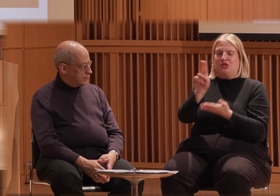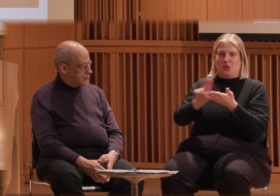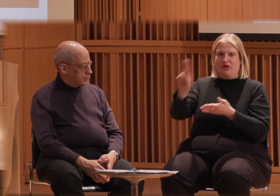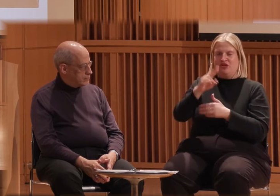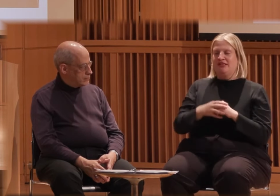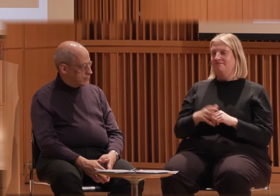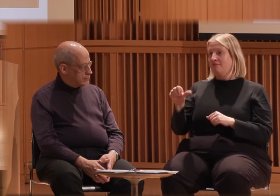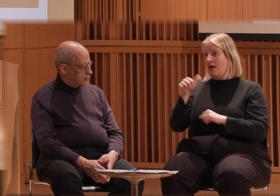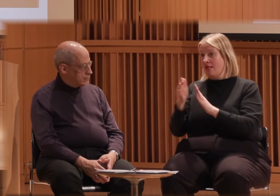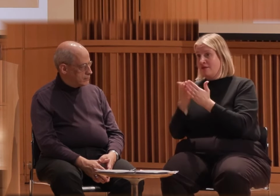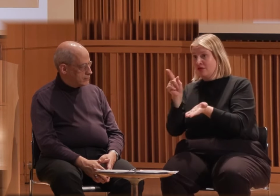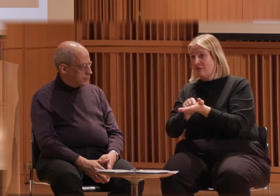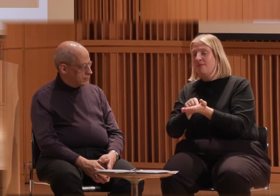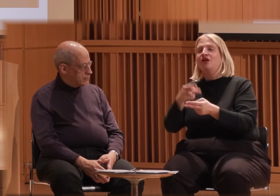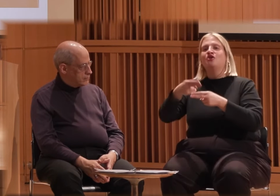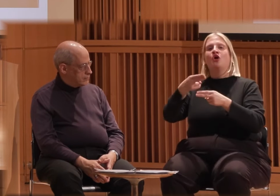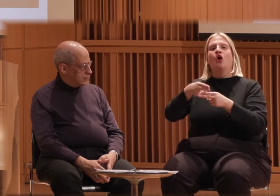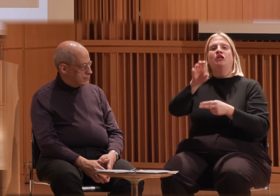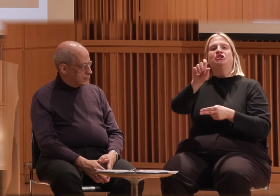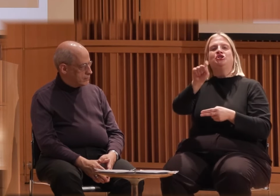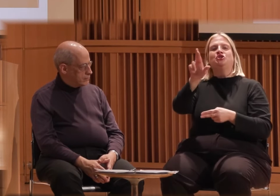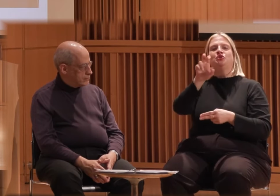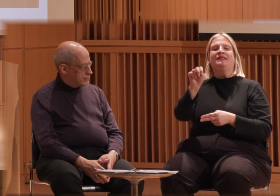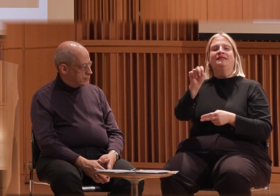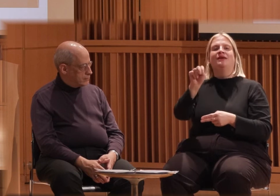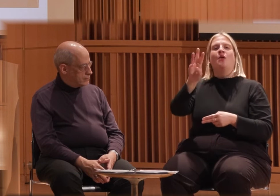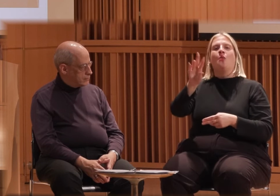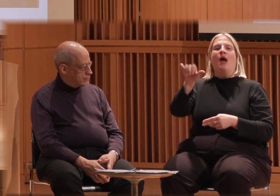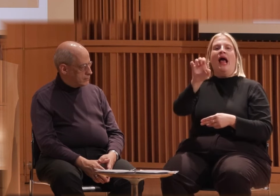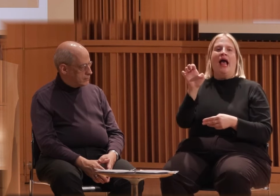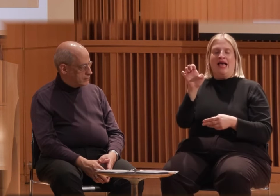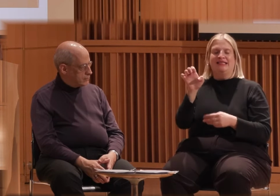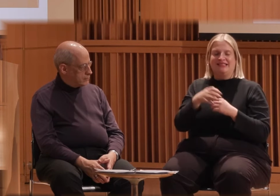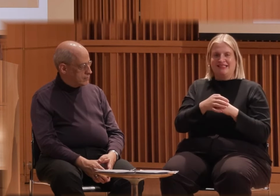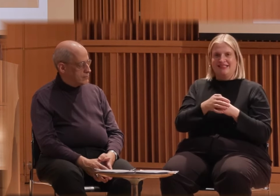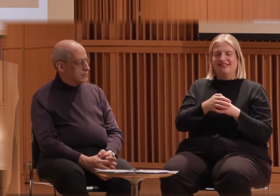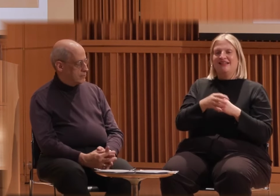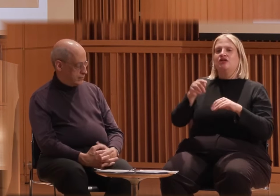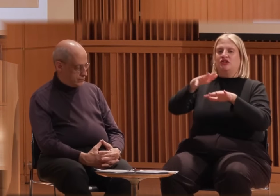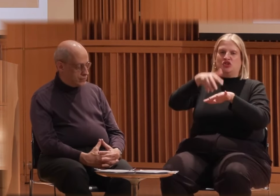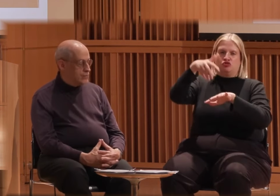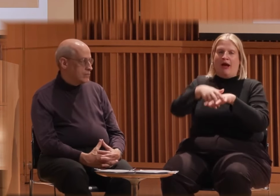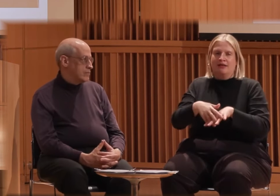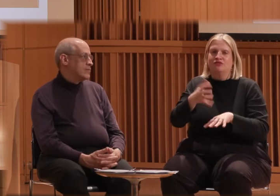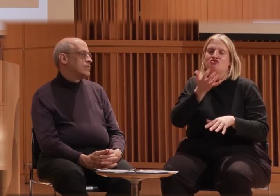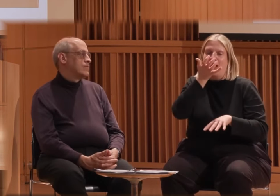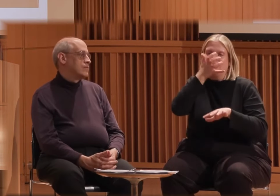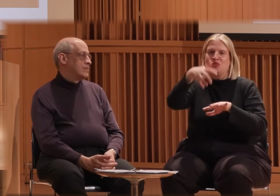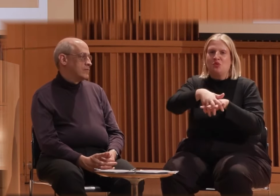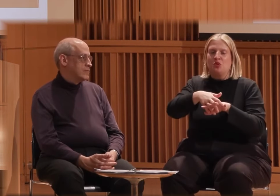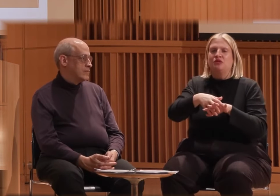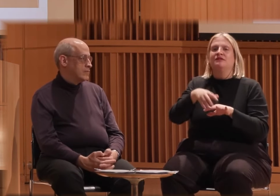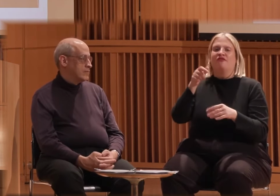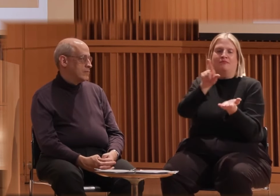publications include Streetwise for Book Smarts, Grassroots Organizing and Education Reform in the Bronx from Cornell